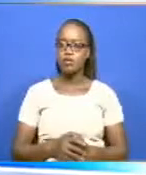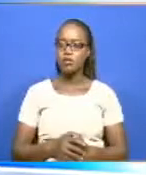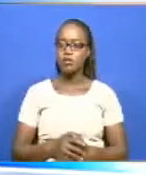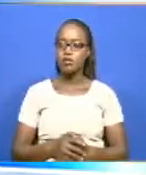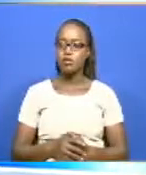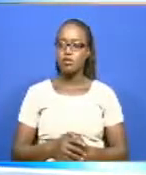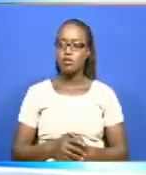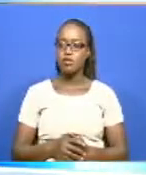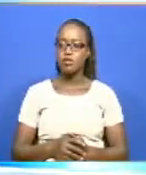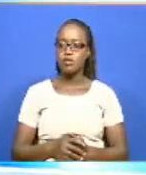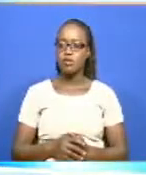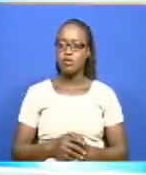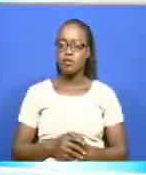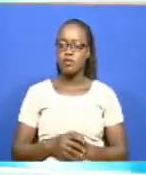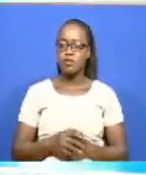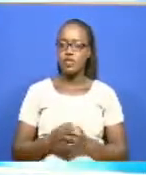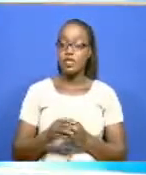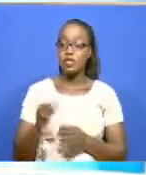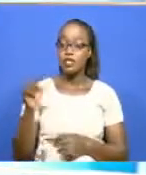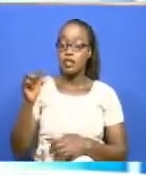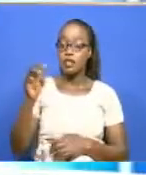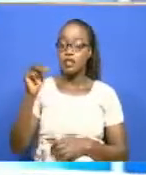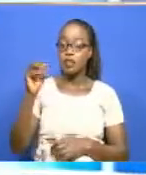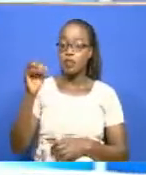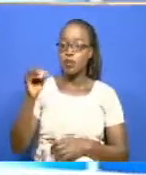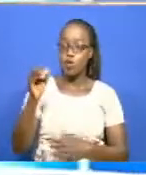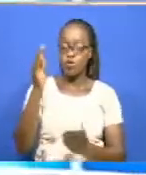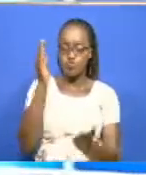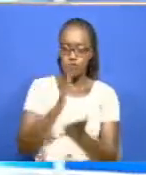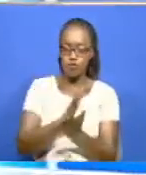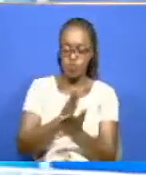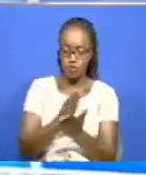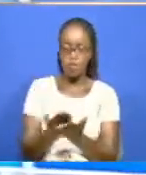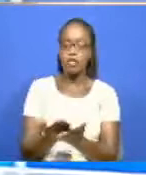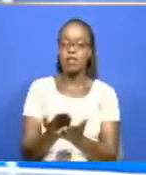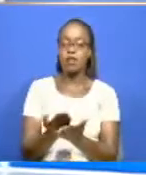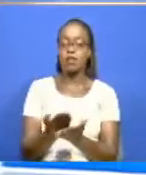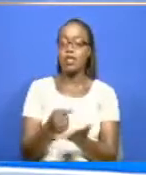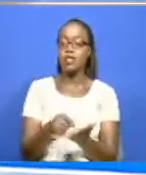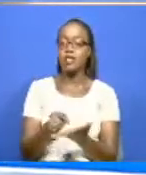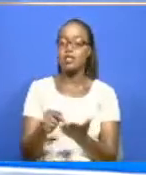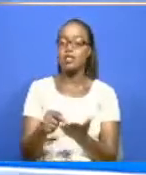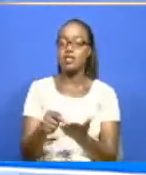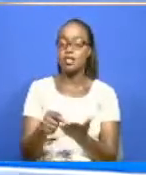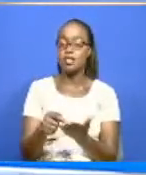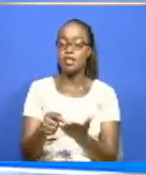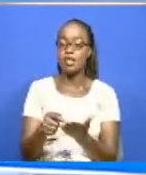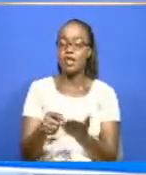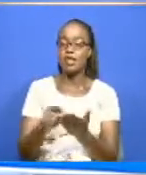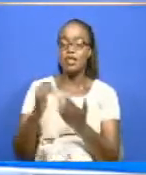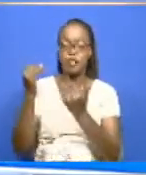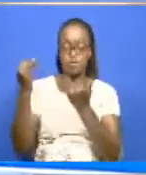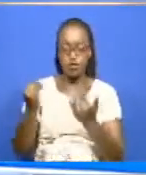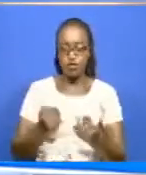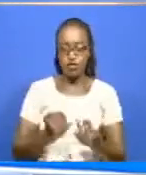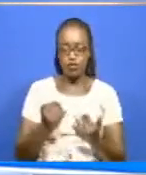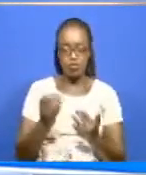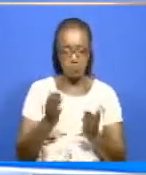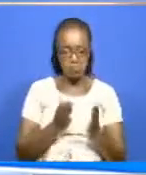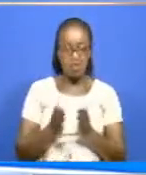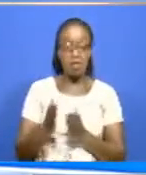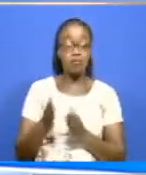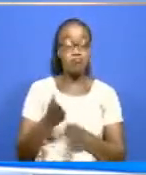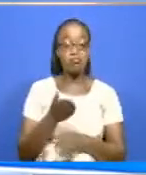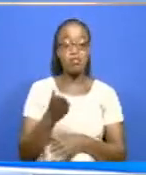Kenya plans to introduce genetically modified cassava seeds as the country plans to increase production. The Kenya Agricultural and Livestock